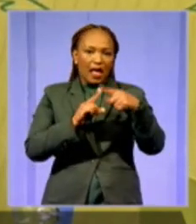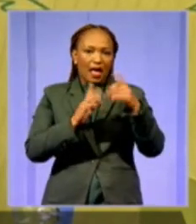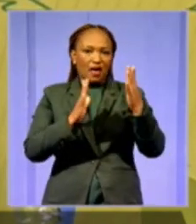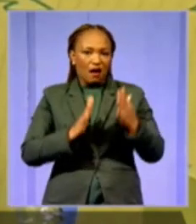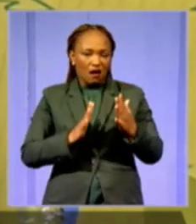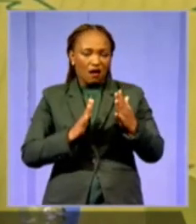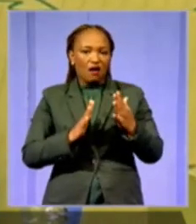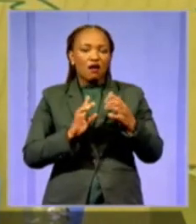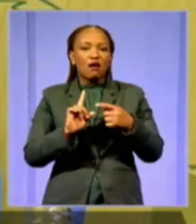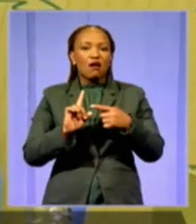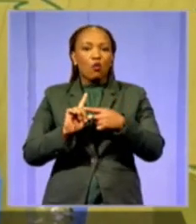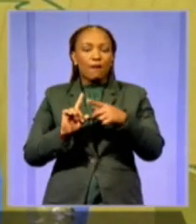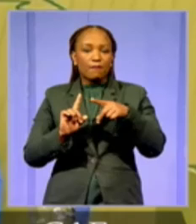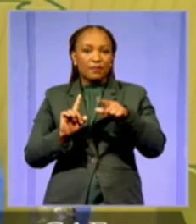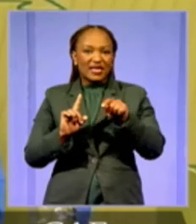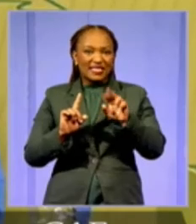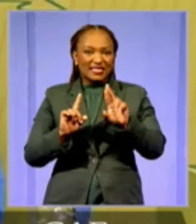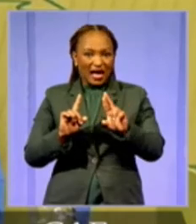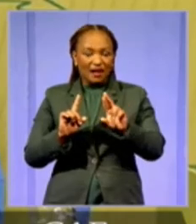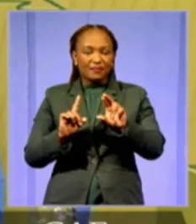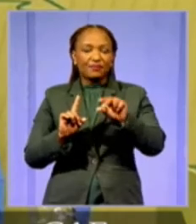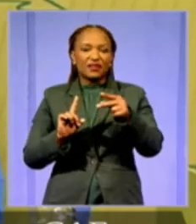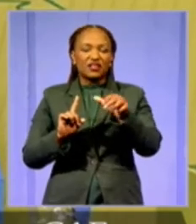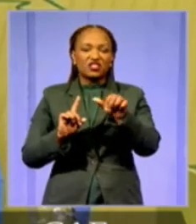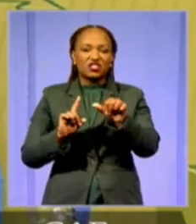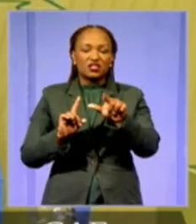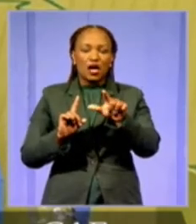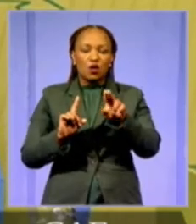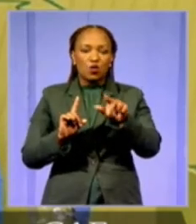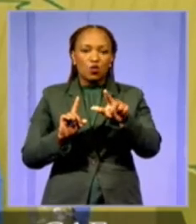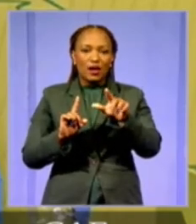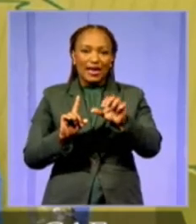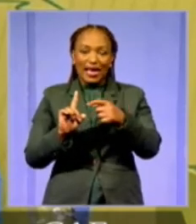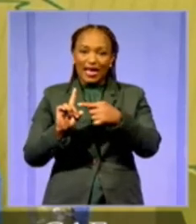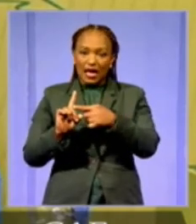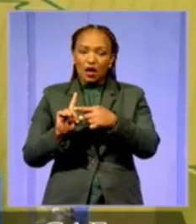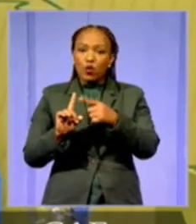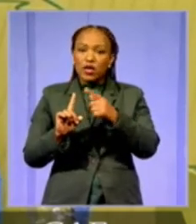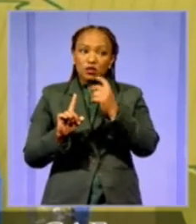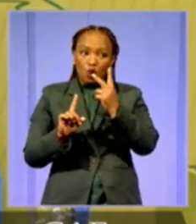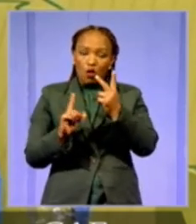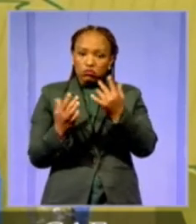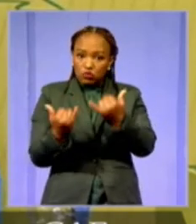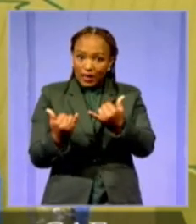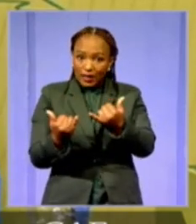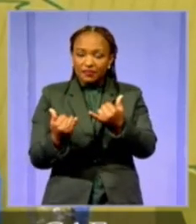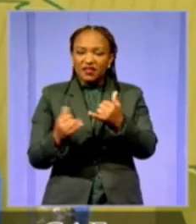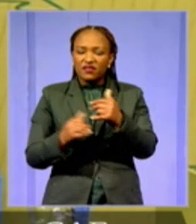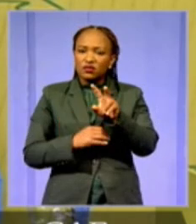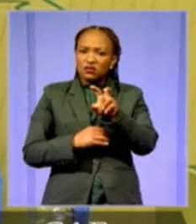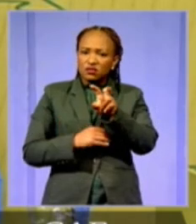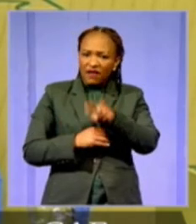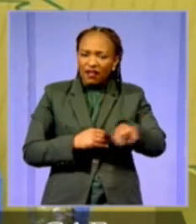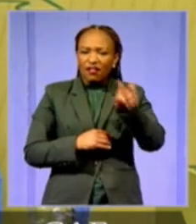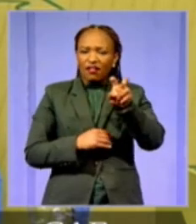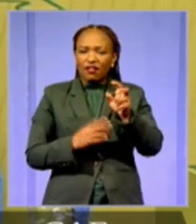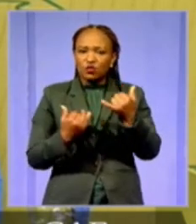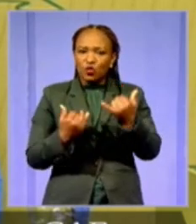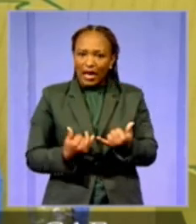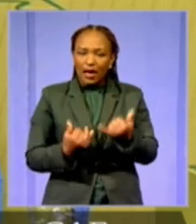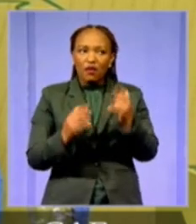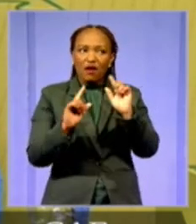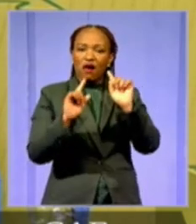Peter Shalulile today. And if we were supposed to be traveling tomorrow or maybe traveling today to Swaziland, it could have